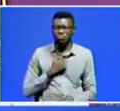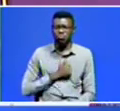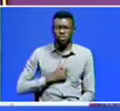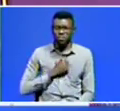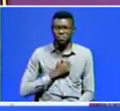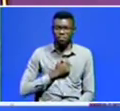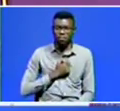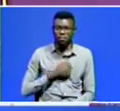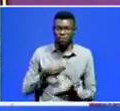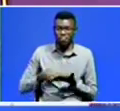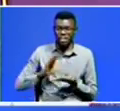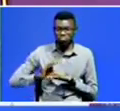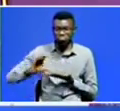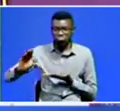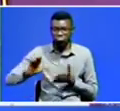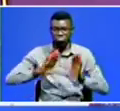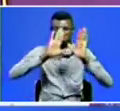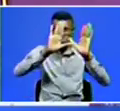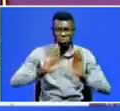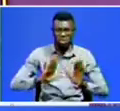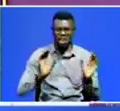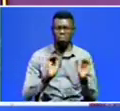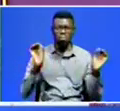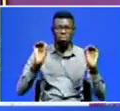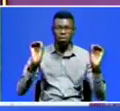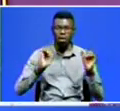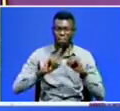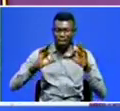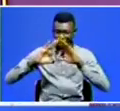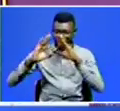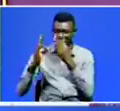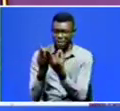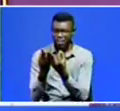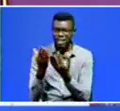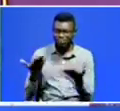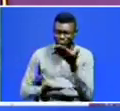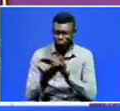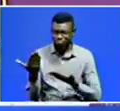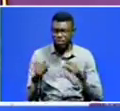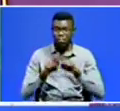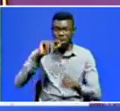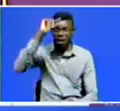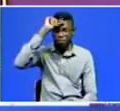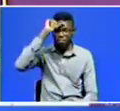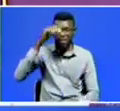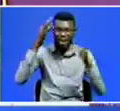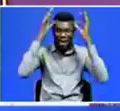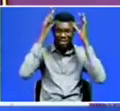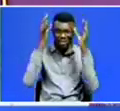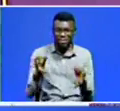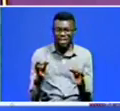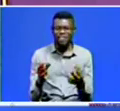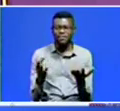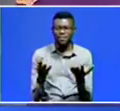is compensation that is important. I think it is engaging the family and possibly as a government saying we are sorry for